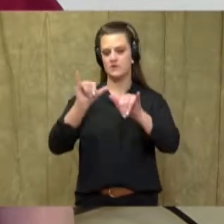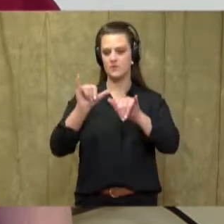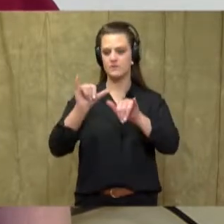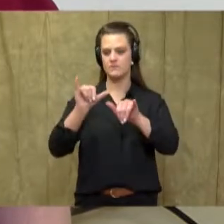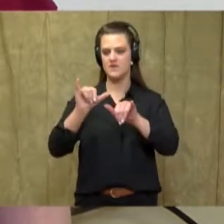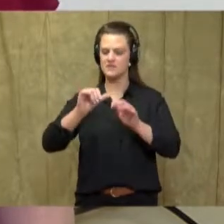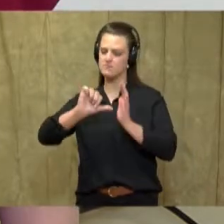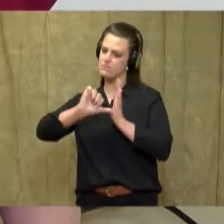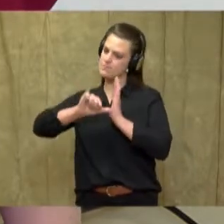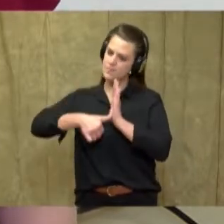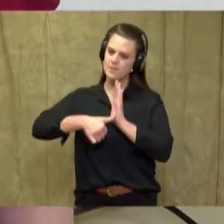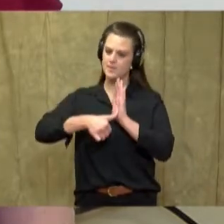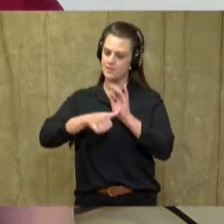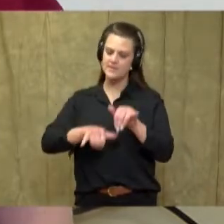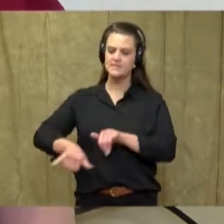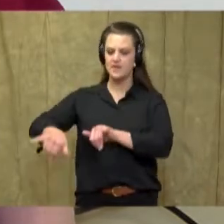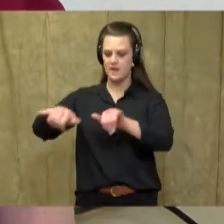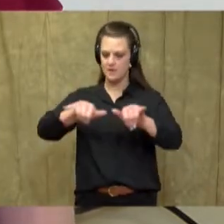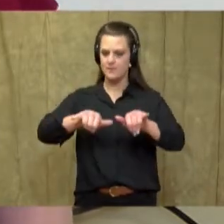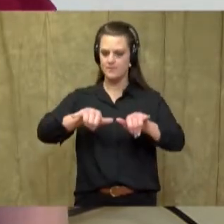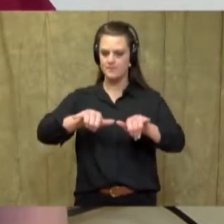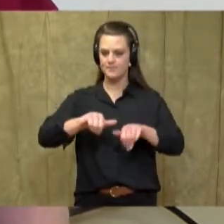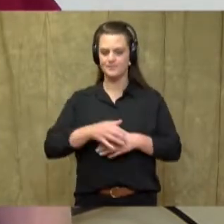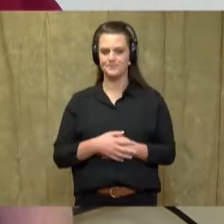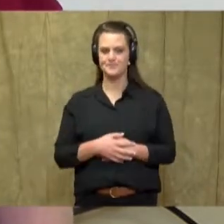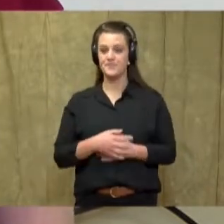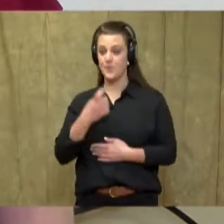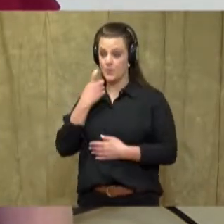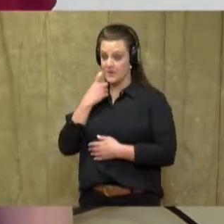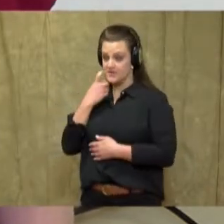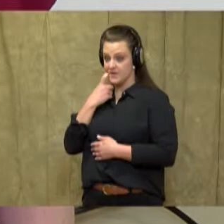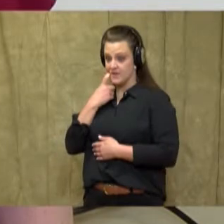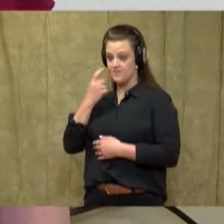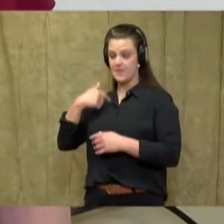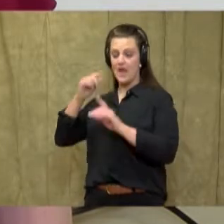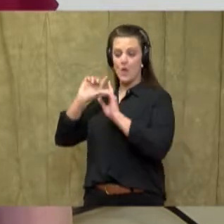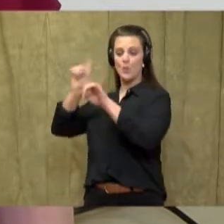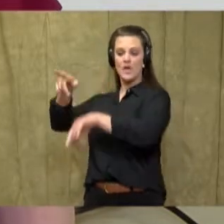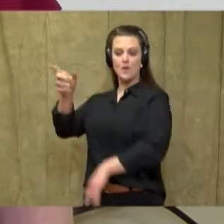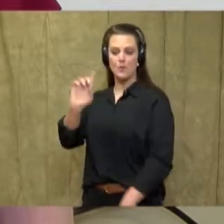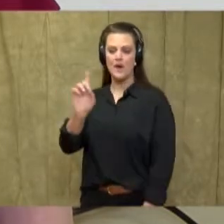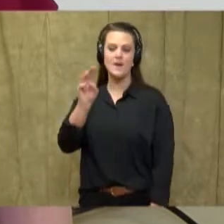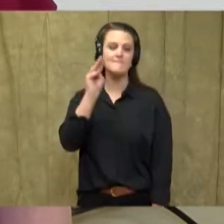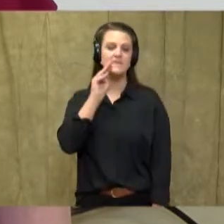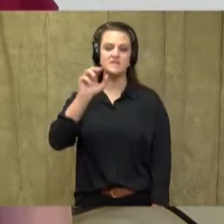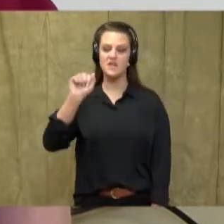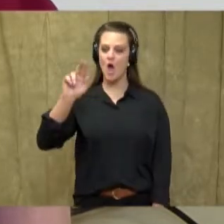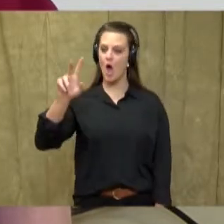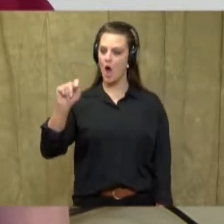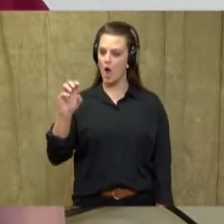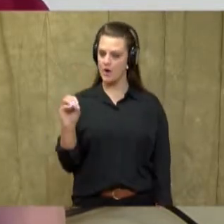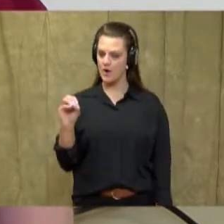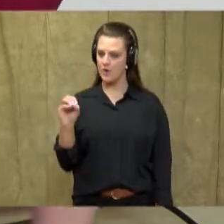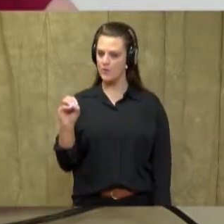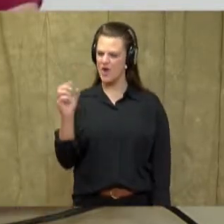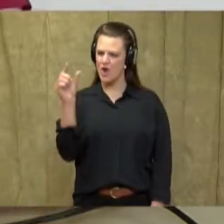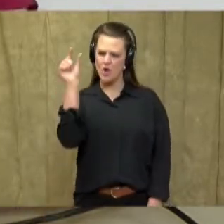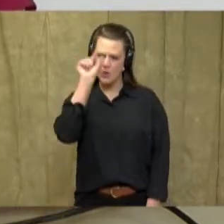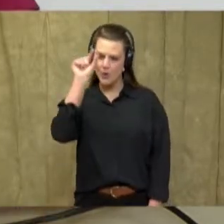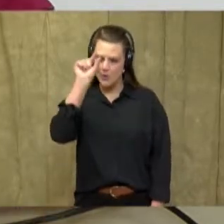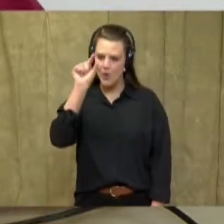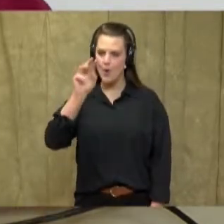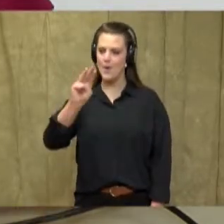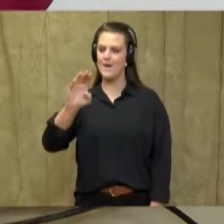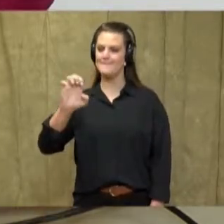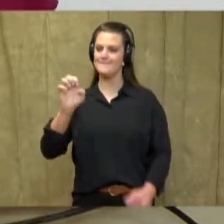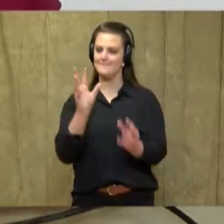critical standard. I was just in Miss Otto's class, Google Meet, on Tuesday. Shout out to